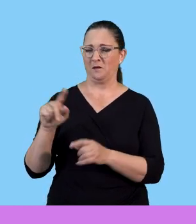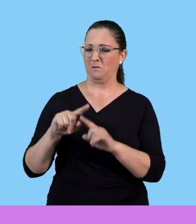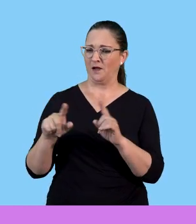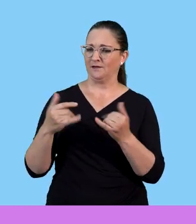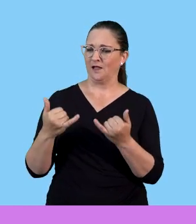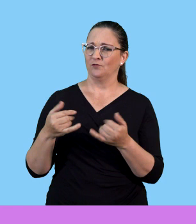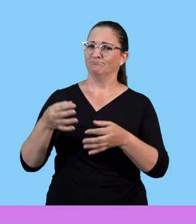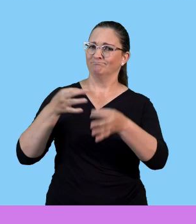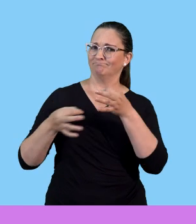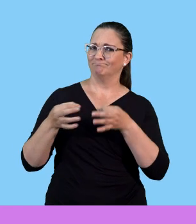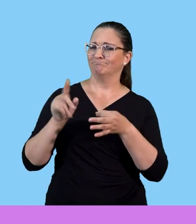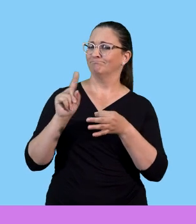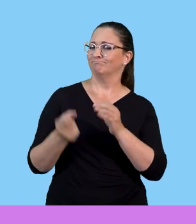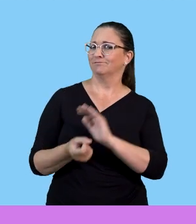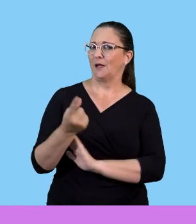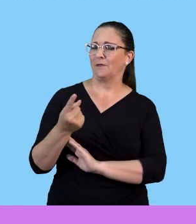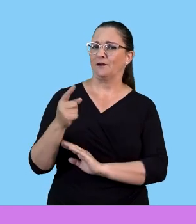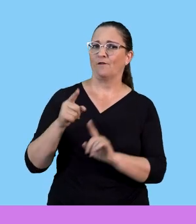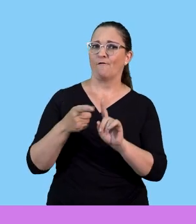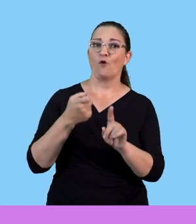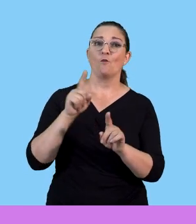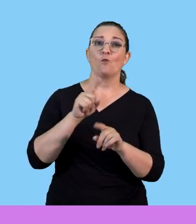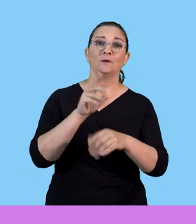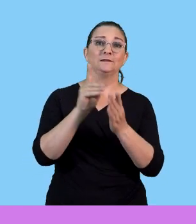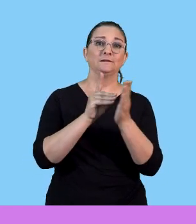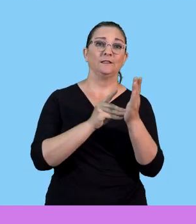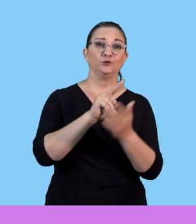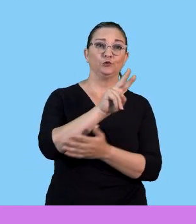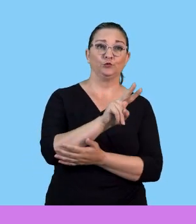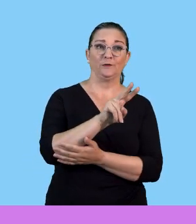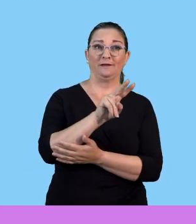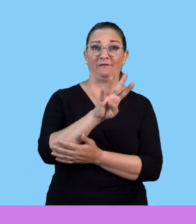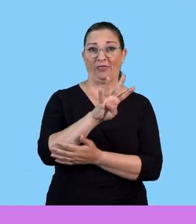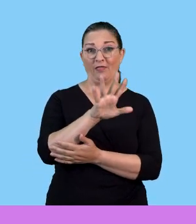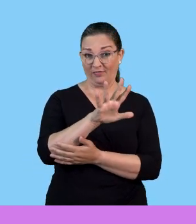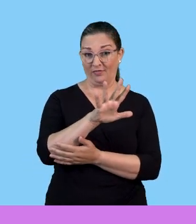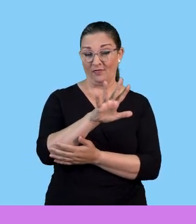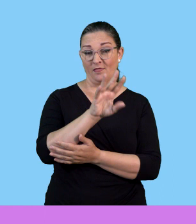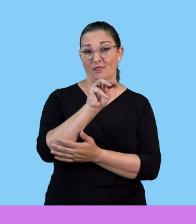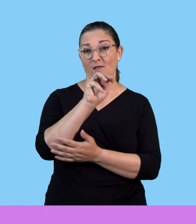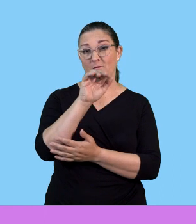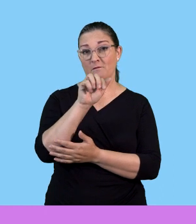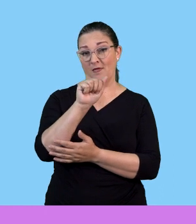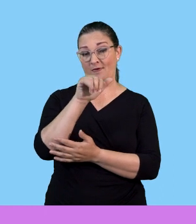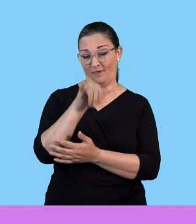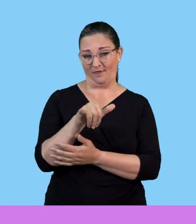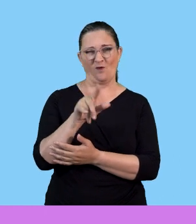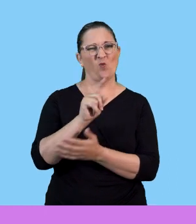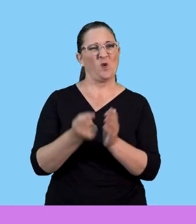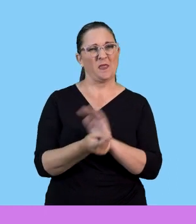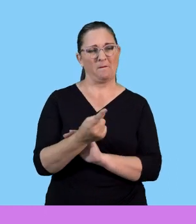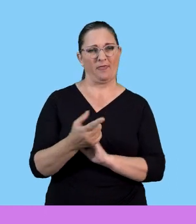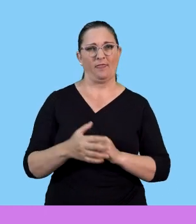R12,544.88. Explain what happened in her account since the 25th of May. So if we look at